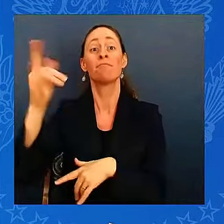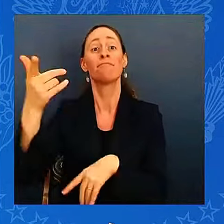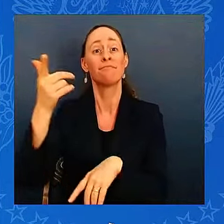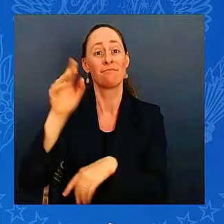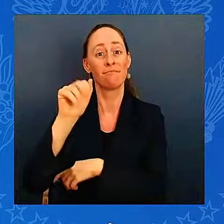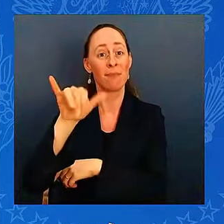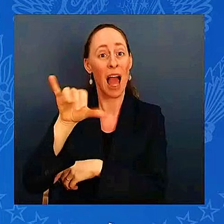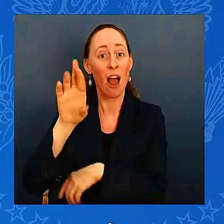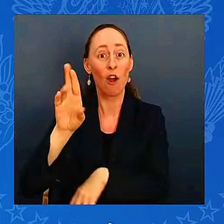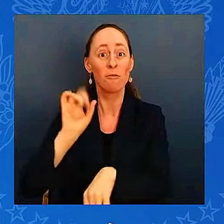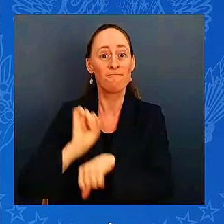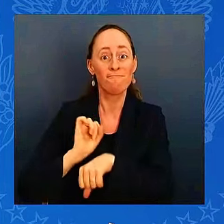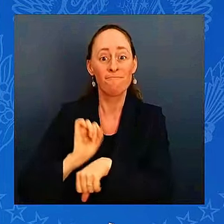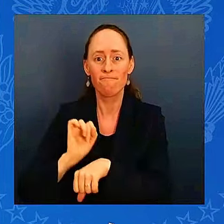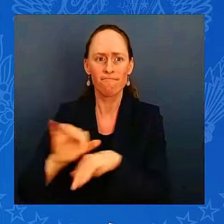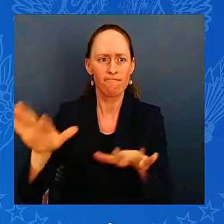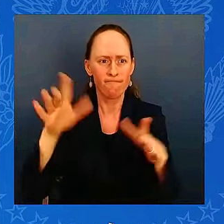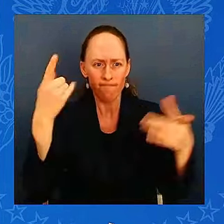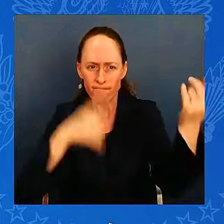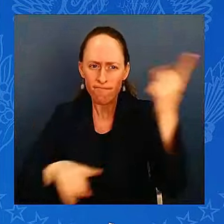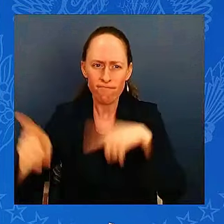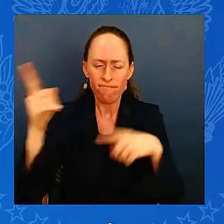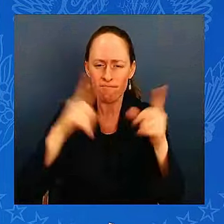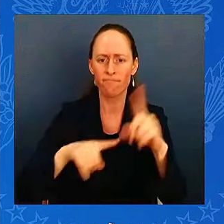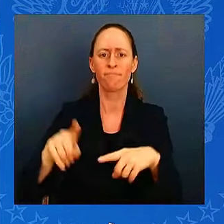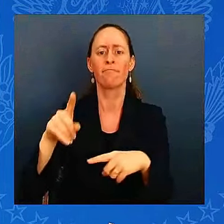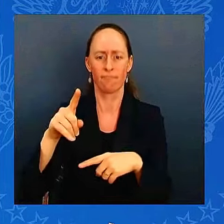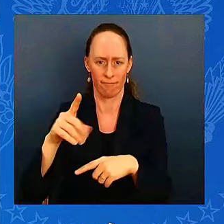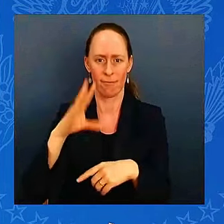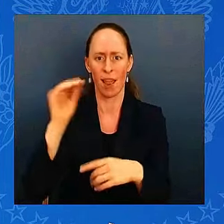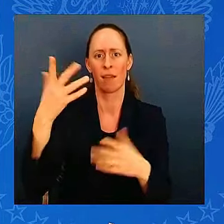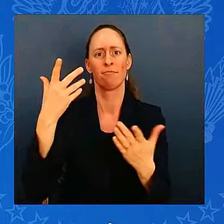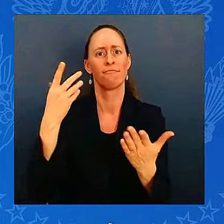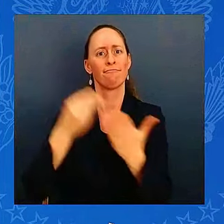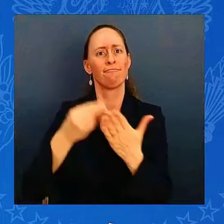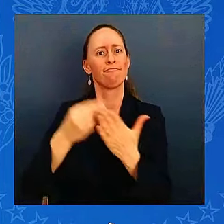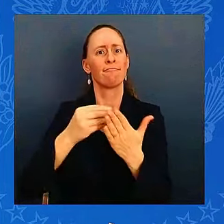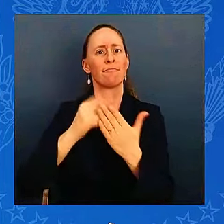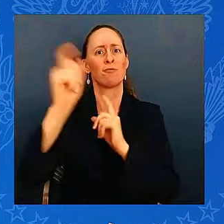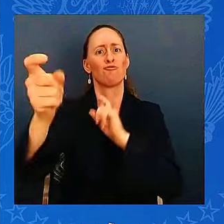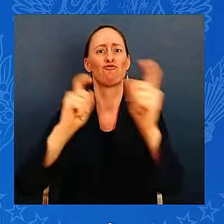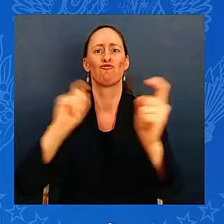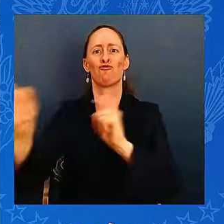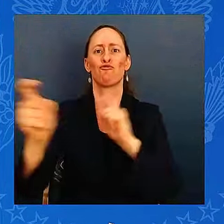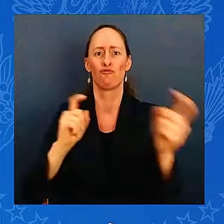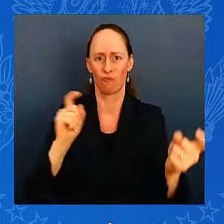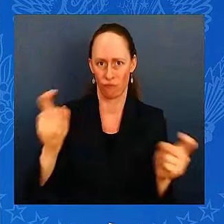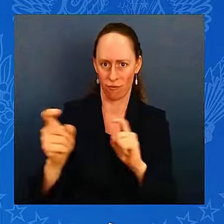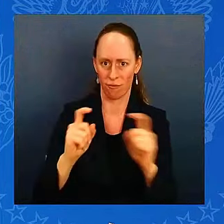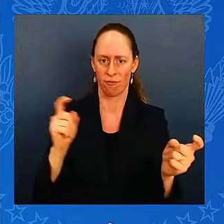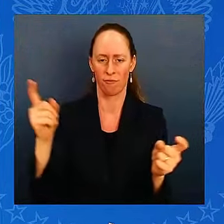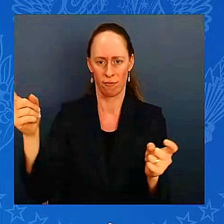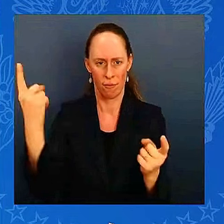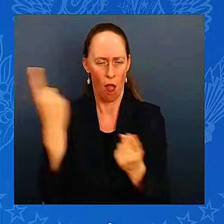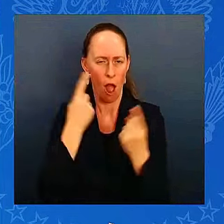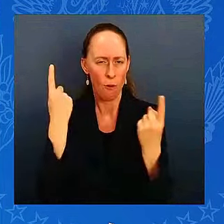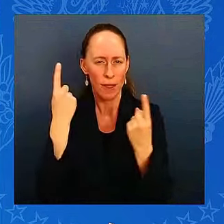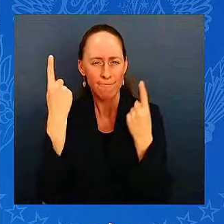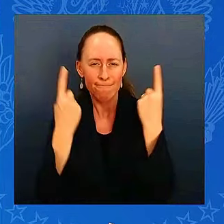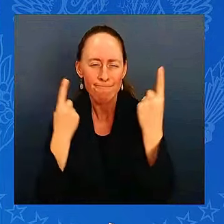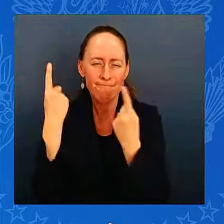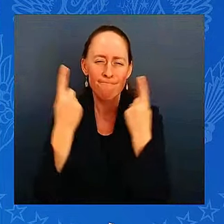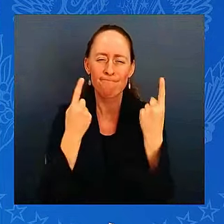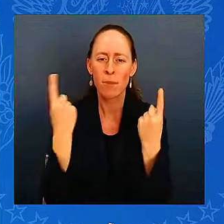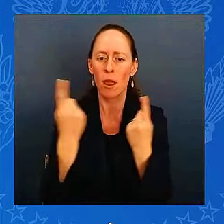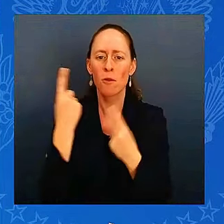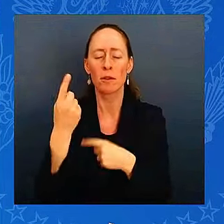some of the most pressing challenges we face, like gun violence, public health, immigration, and of